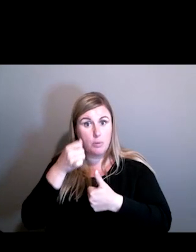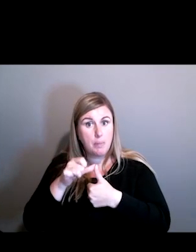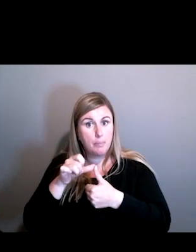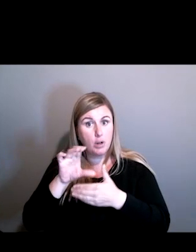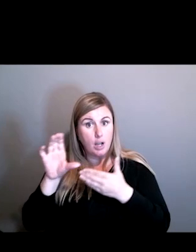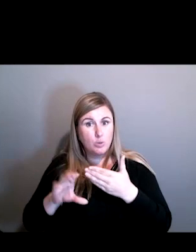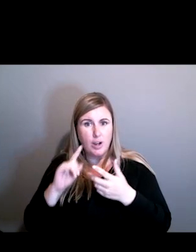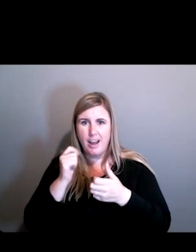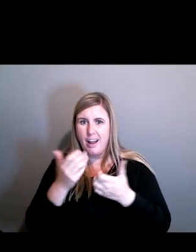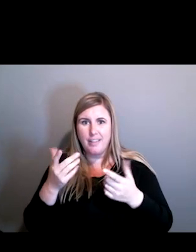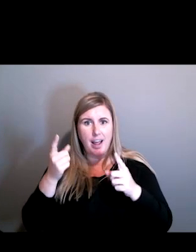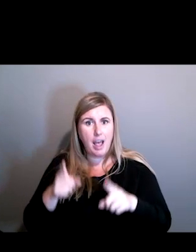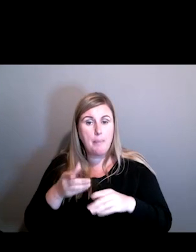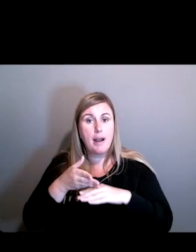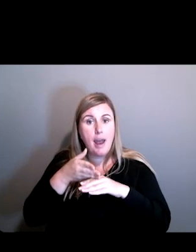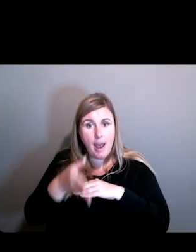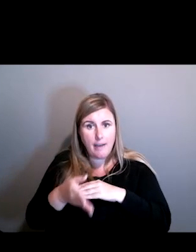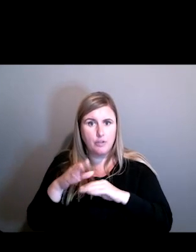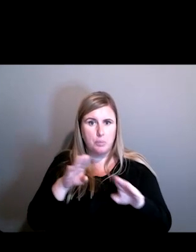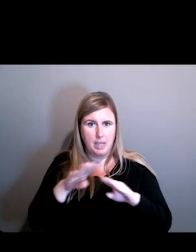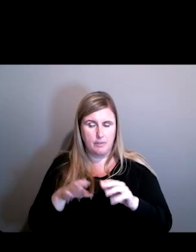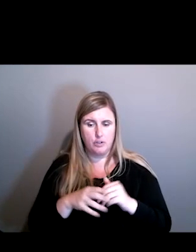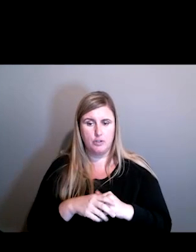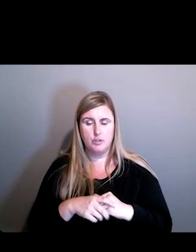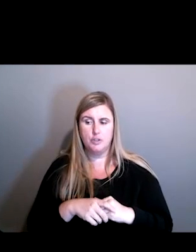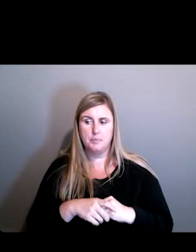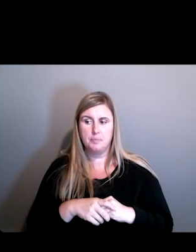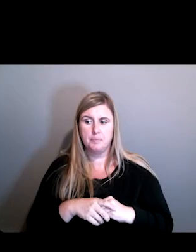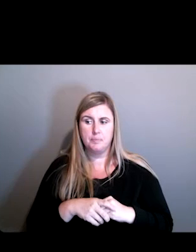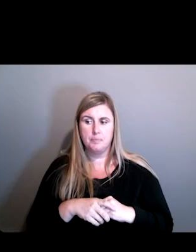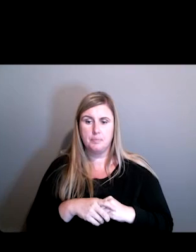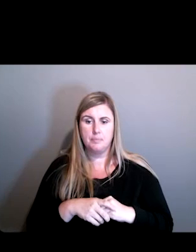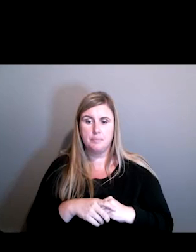consequences. Remember, consequences are anything that happen after a behavior.